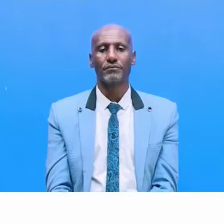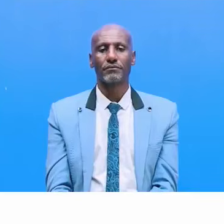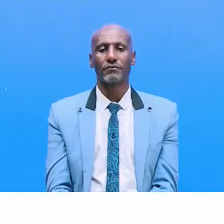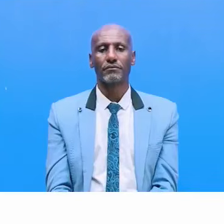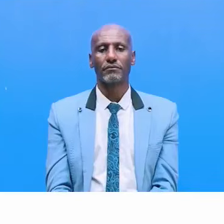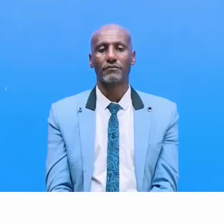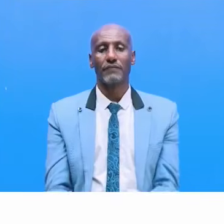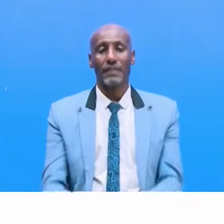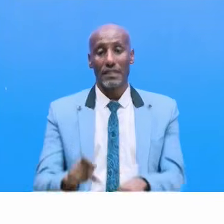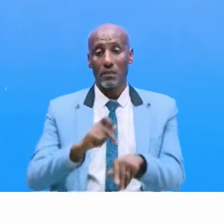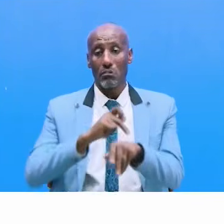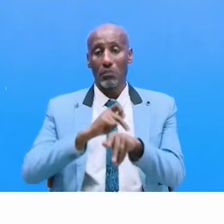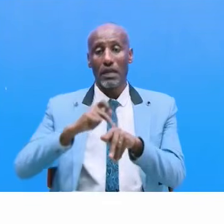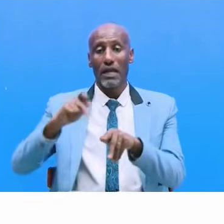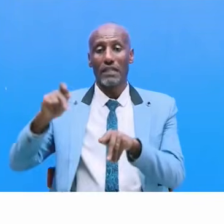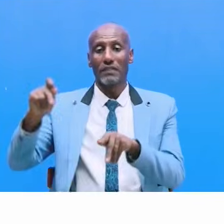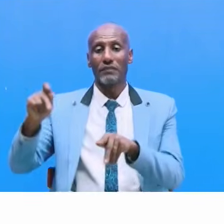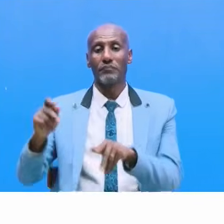blank